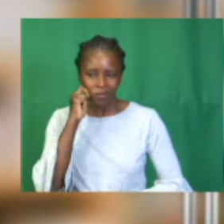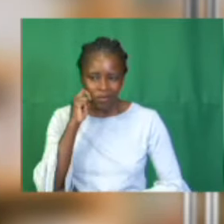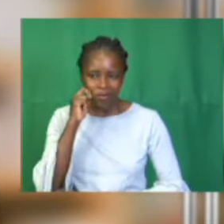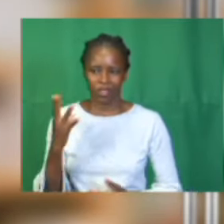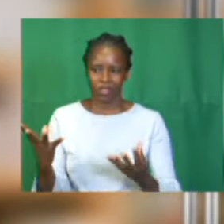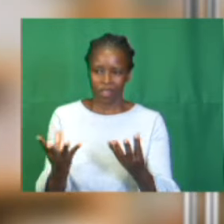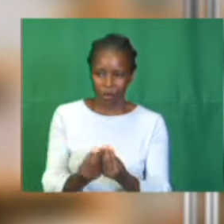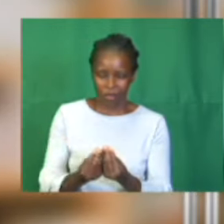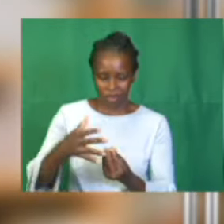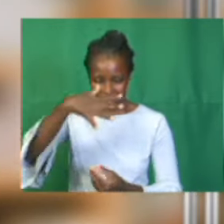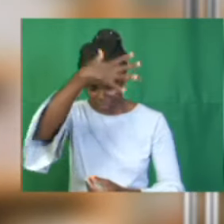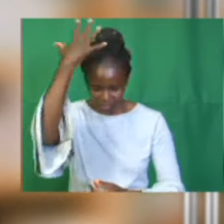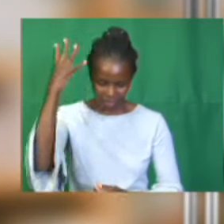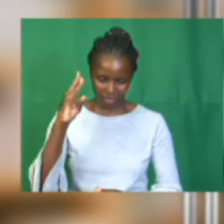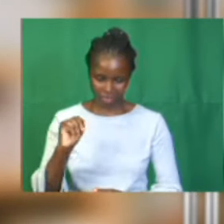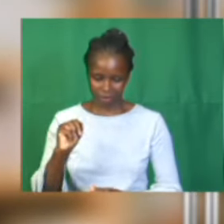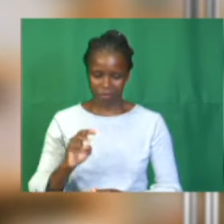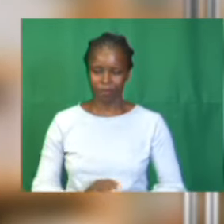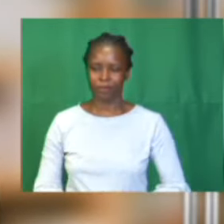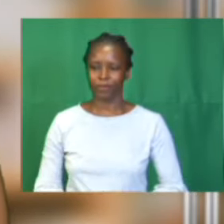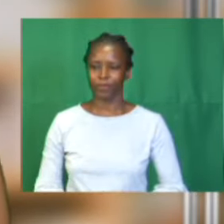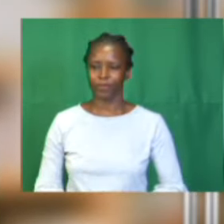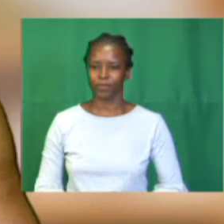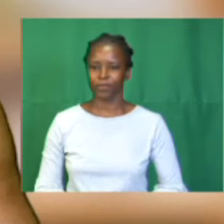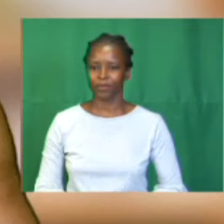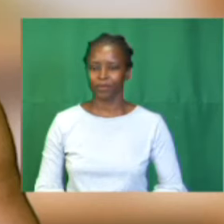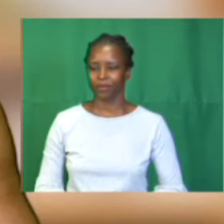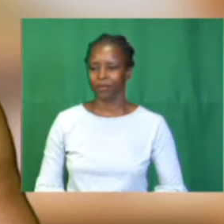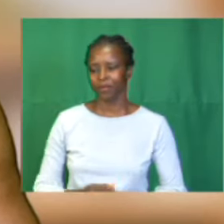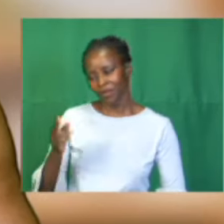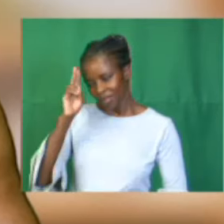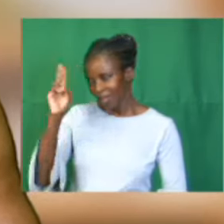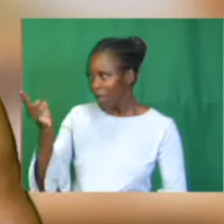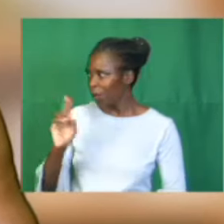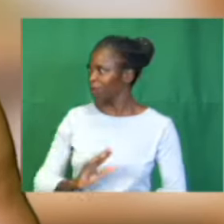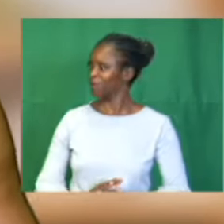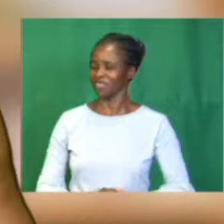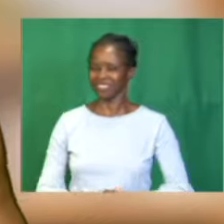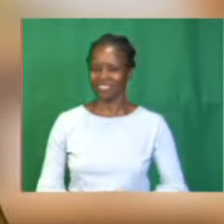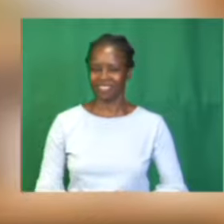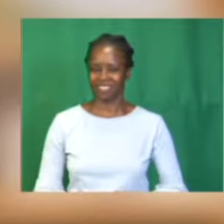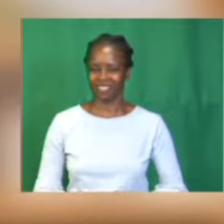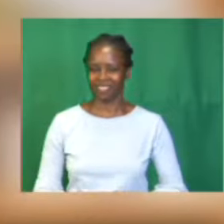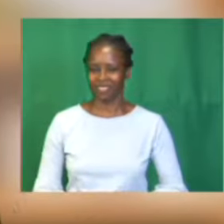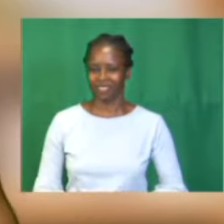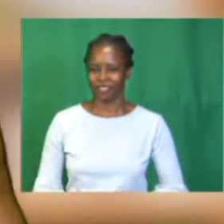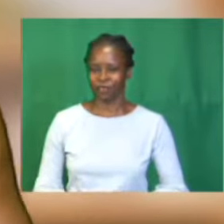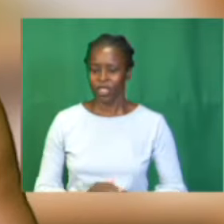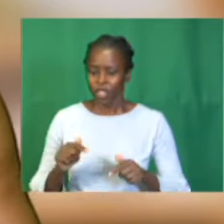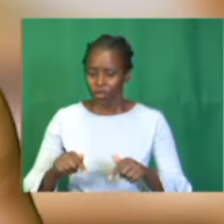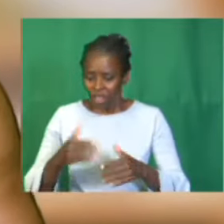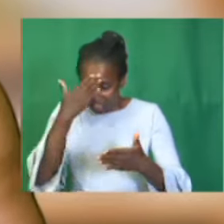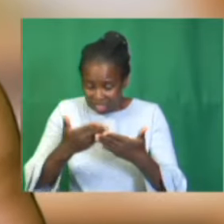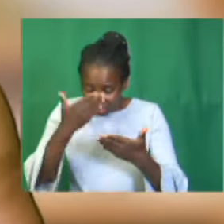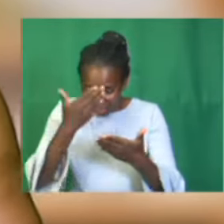be our sign language interpreters. Hello, ma'am. I've already said hi, right? Yes, okay. What are we going to be learning